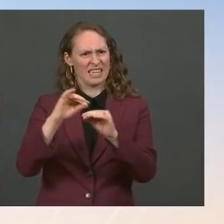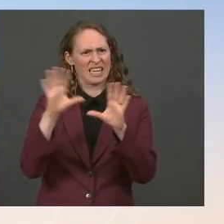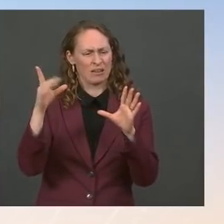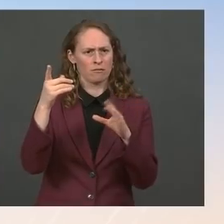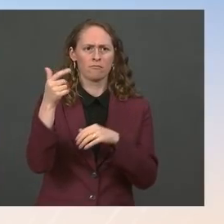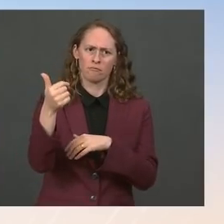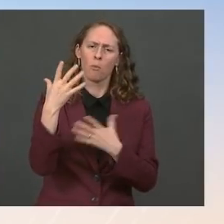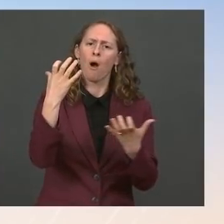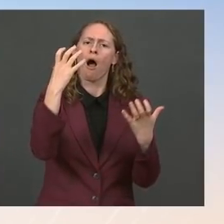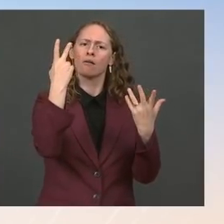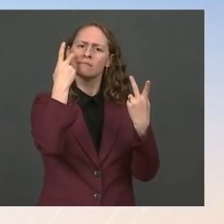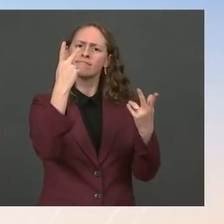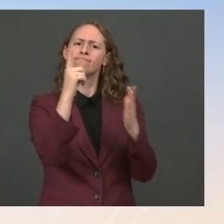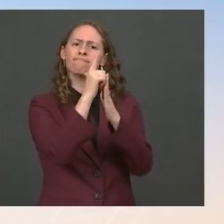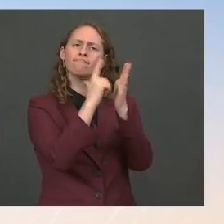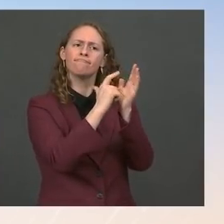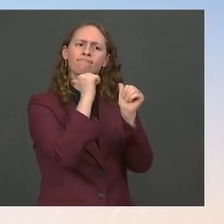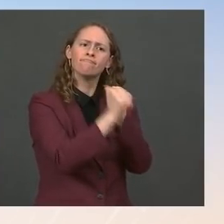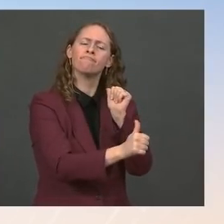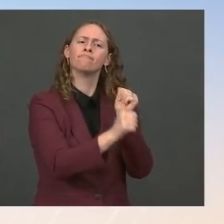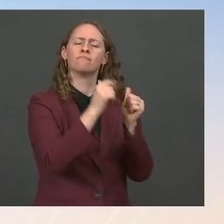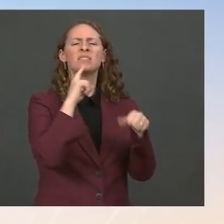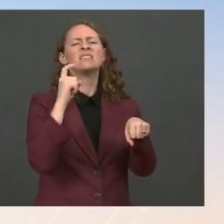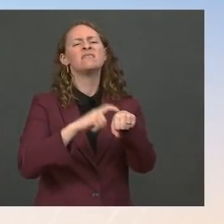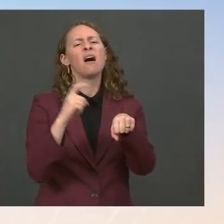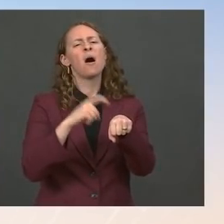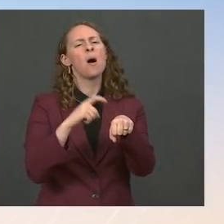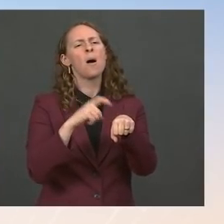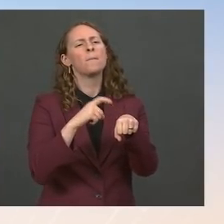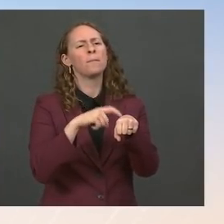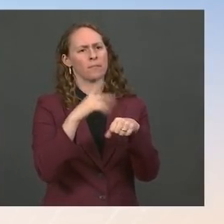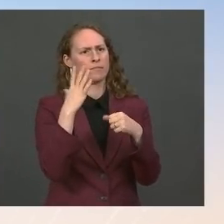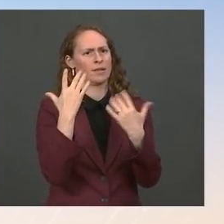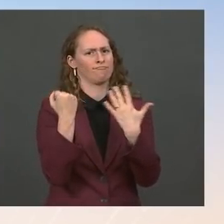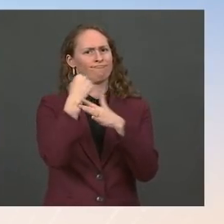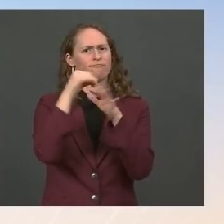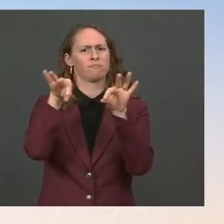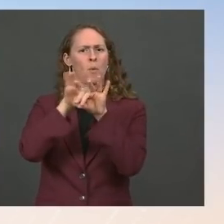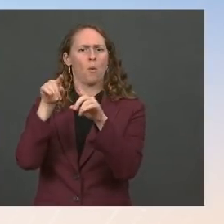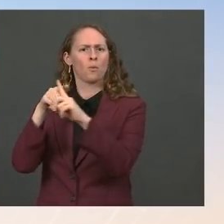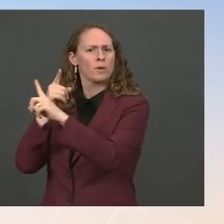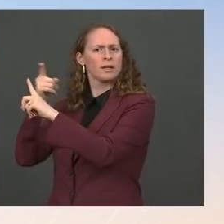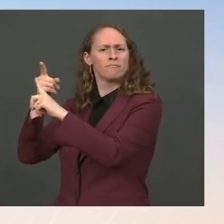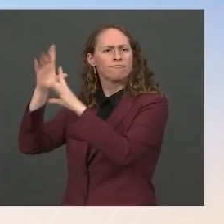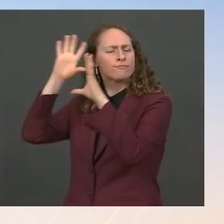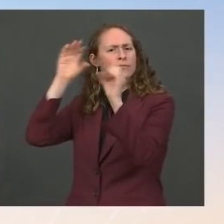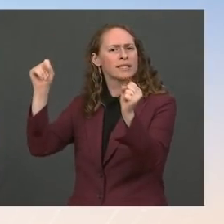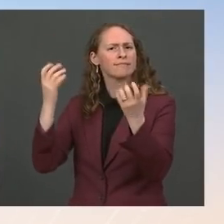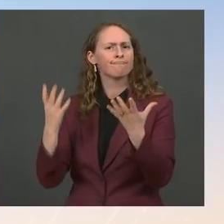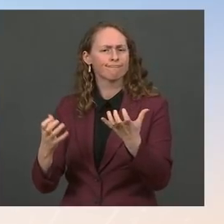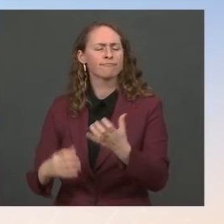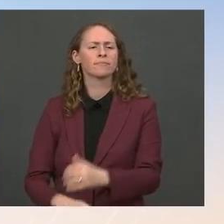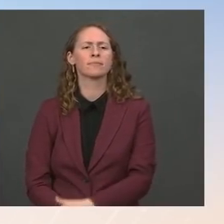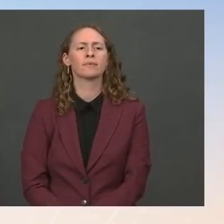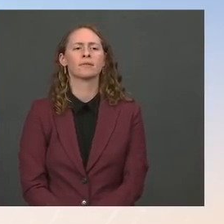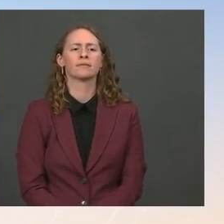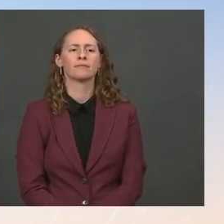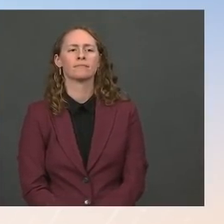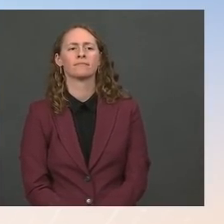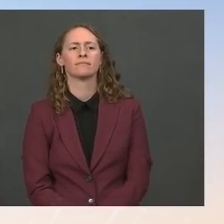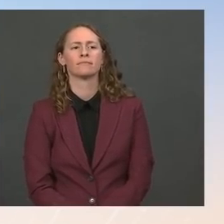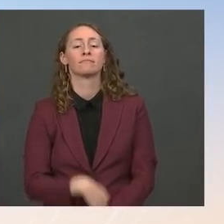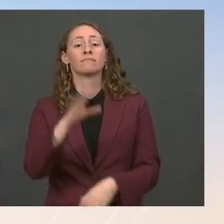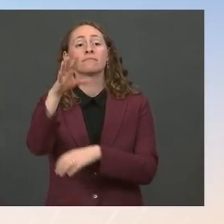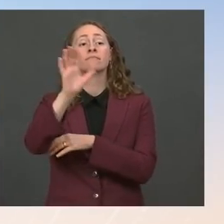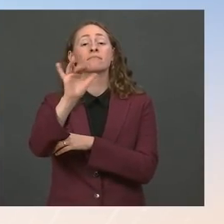far overdue, and it is a priority for him in his administration. At the same time, he selects and has nominated